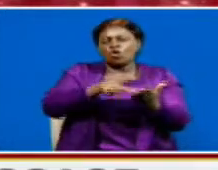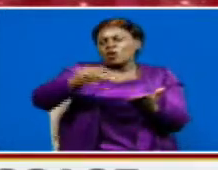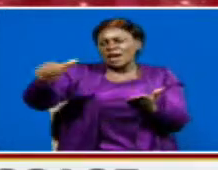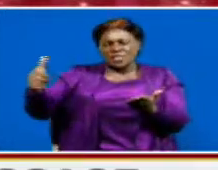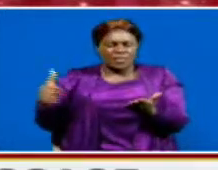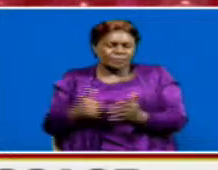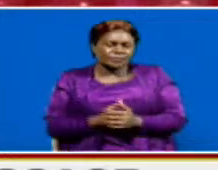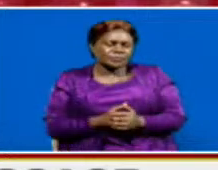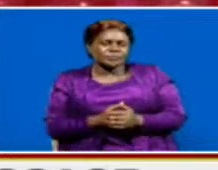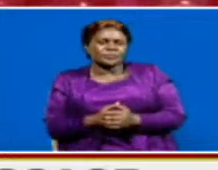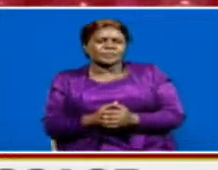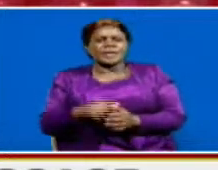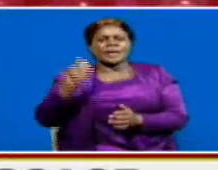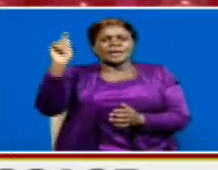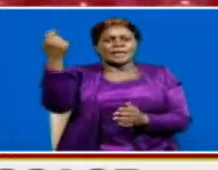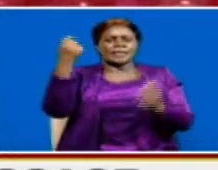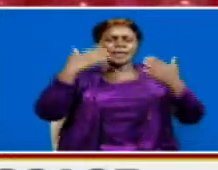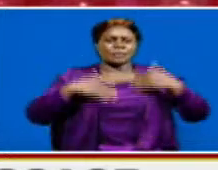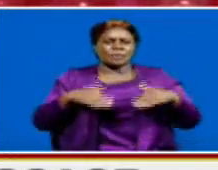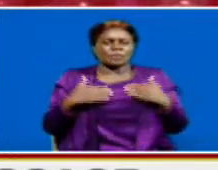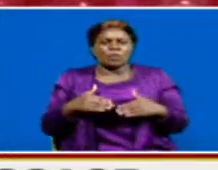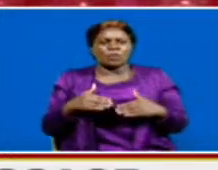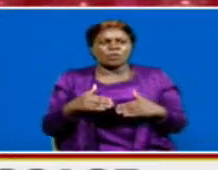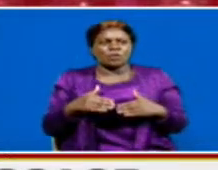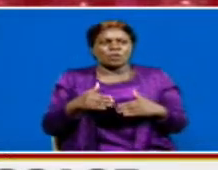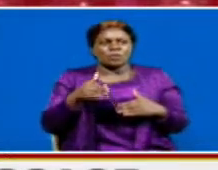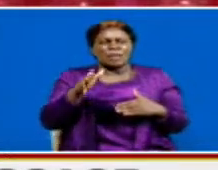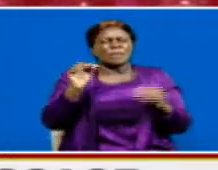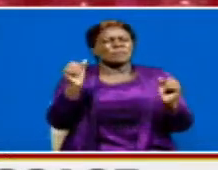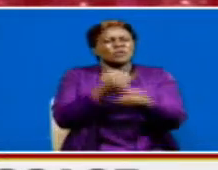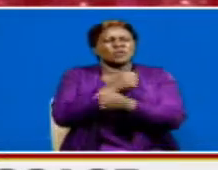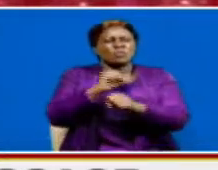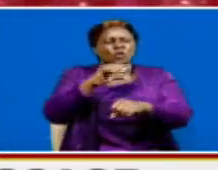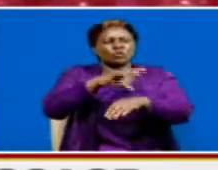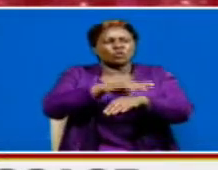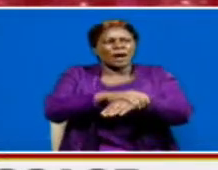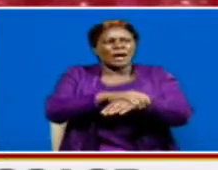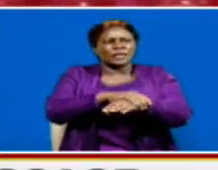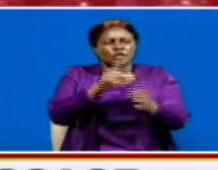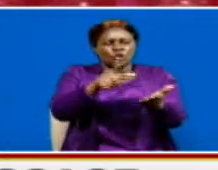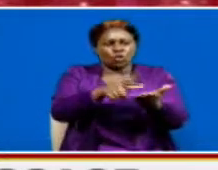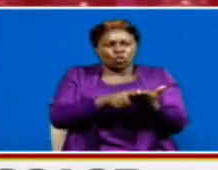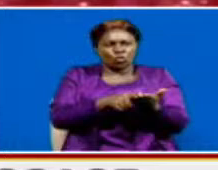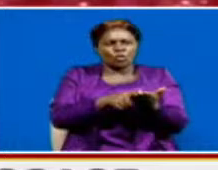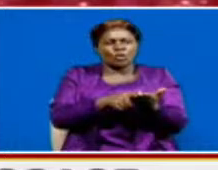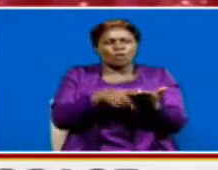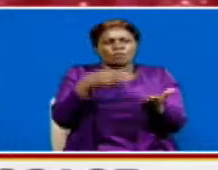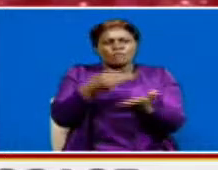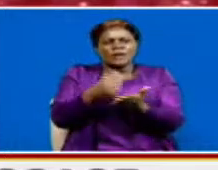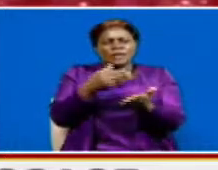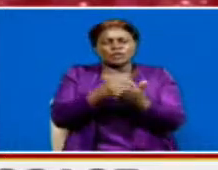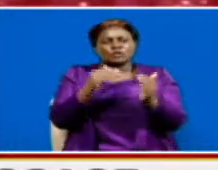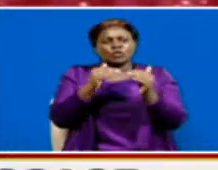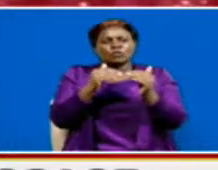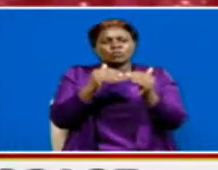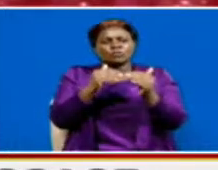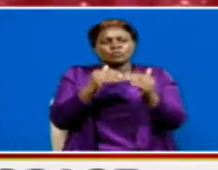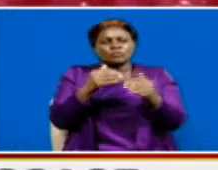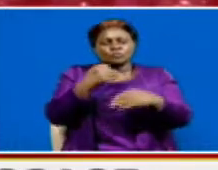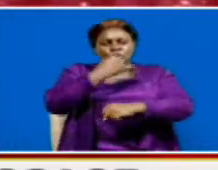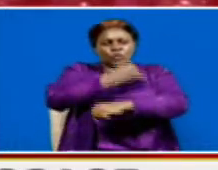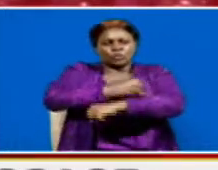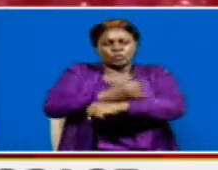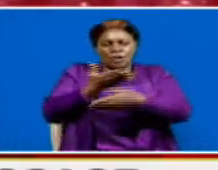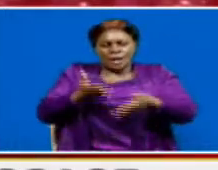lenders. Kenyans who would otherwise not make it beyond the watchman at the financial institution